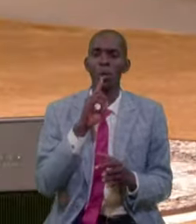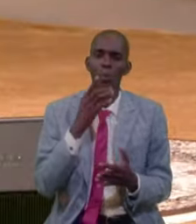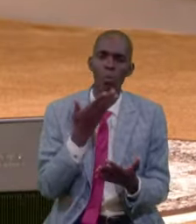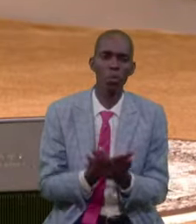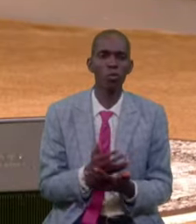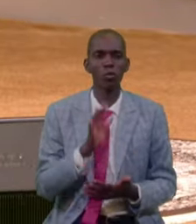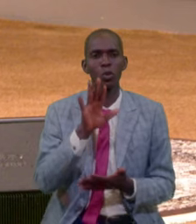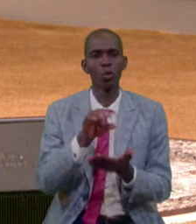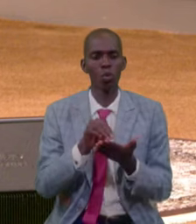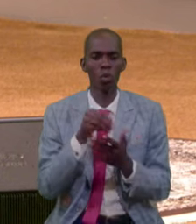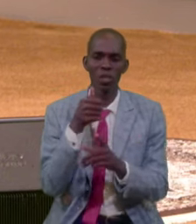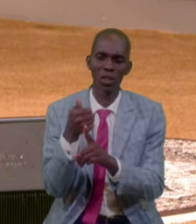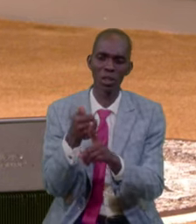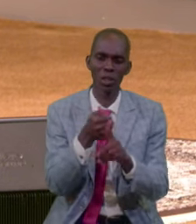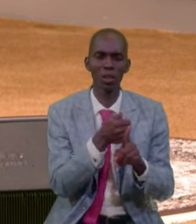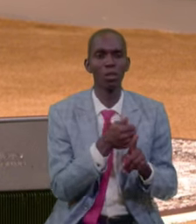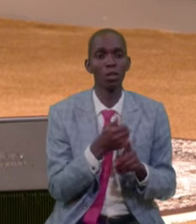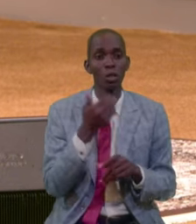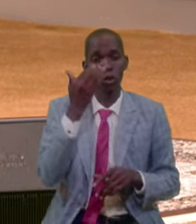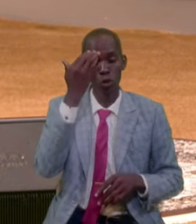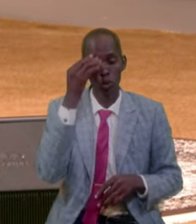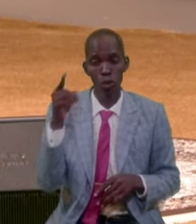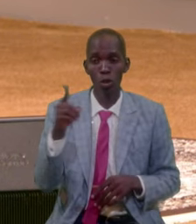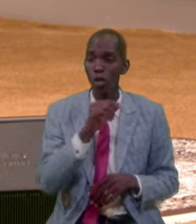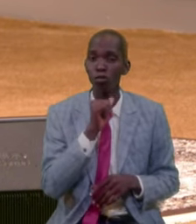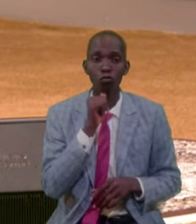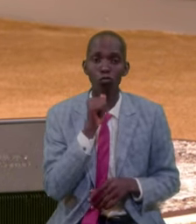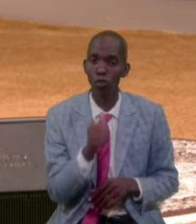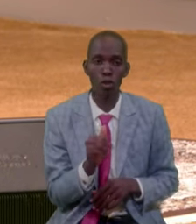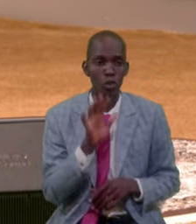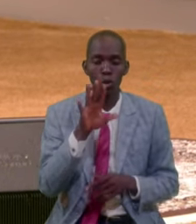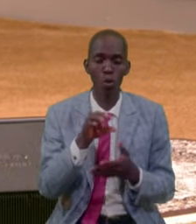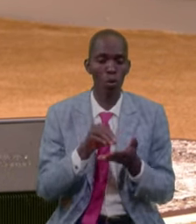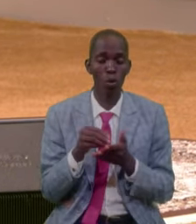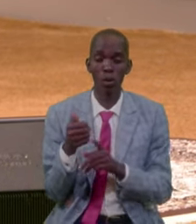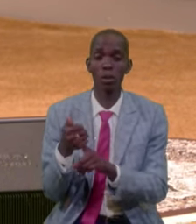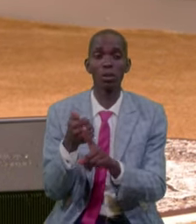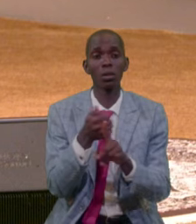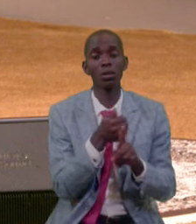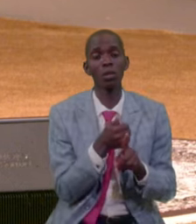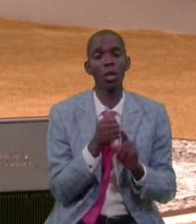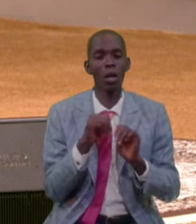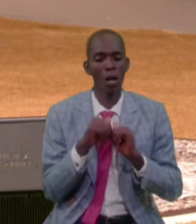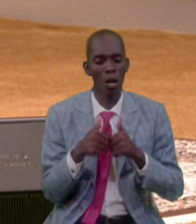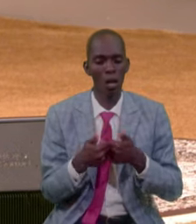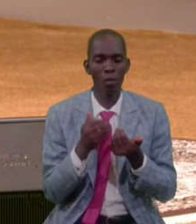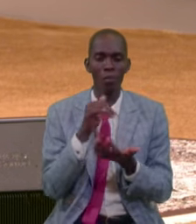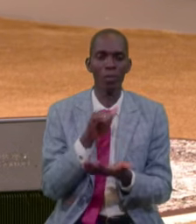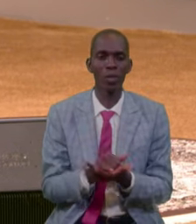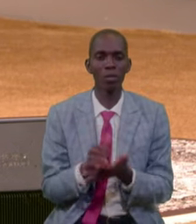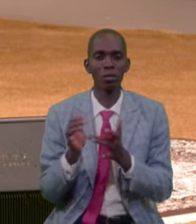own selves. Know ye not your own selves how